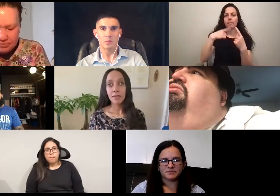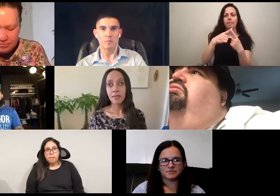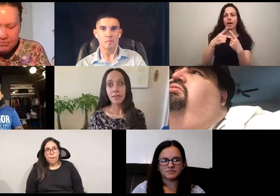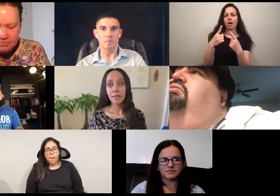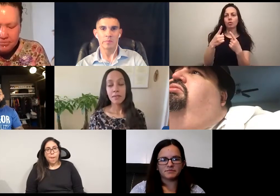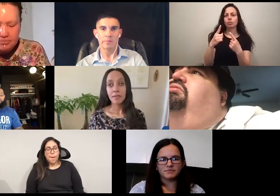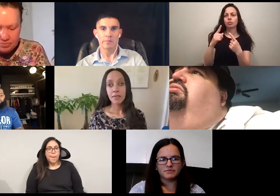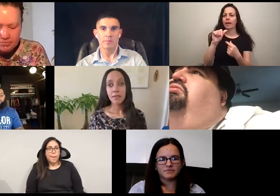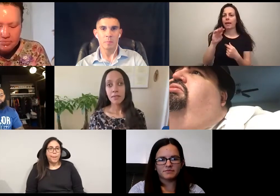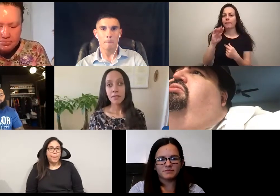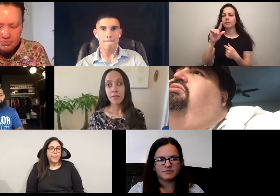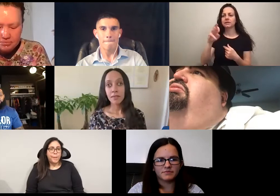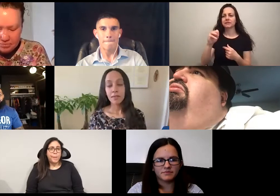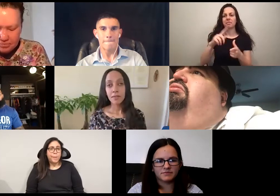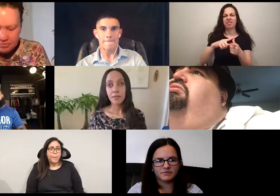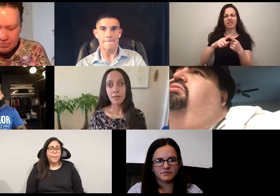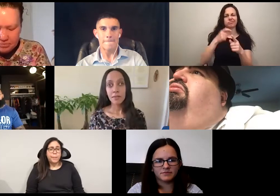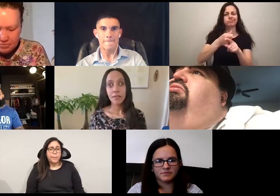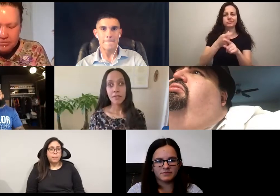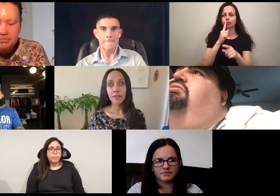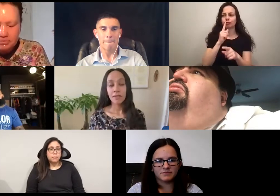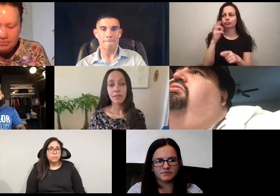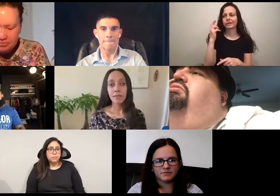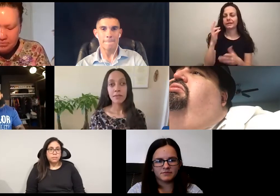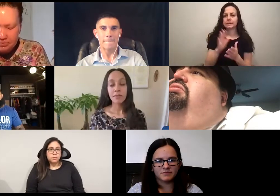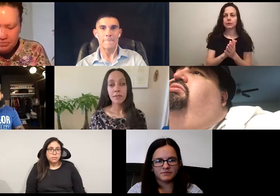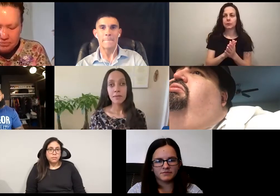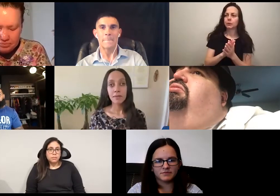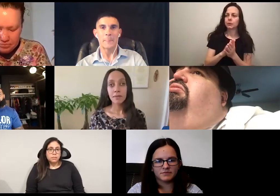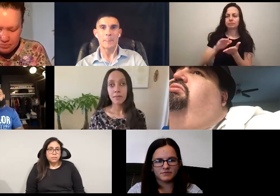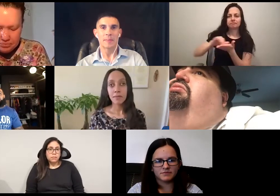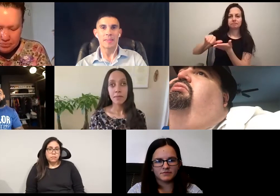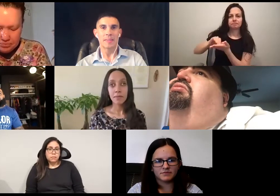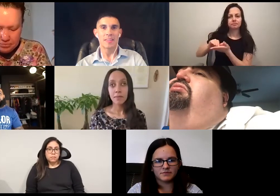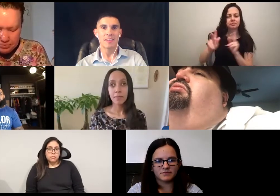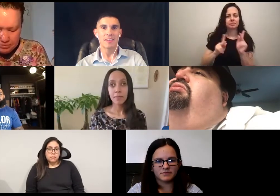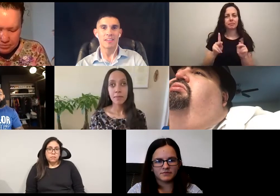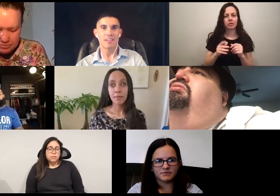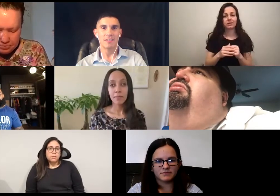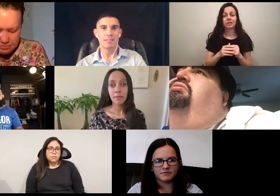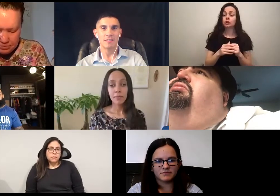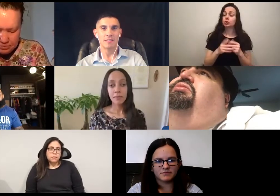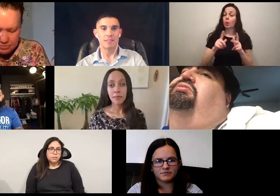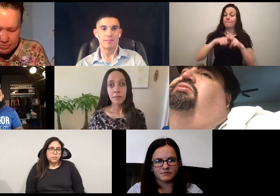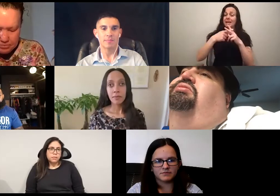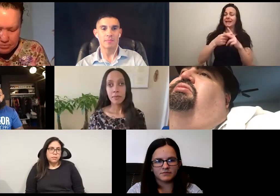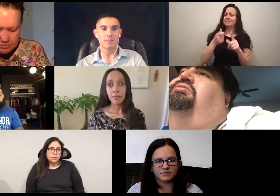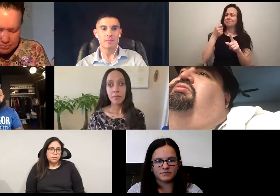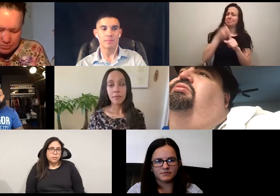doing now, I mean, it was bad where I couldn't even accept my disability at the beginning